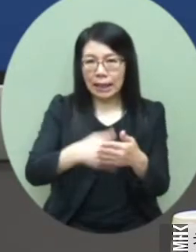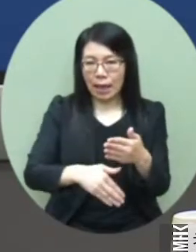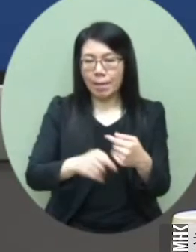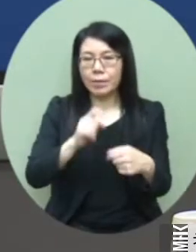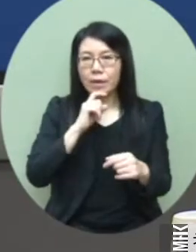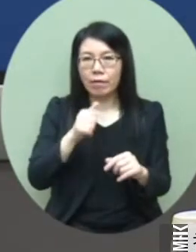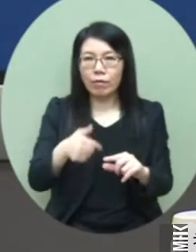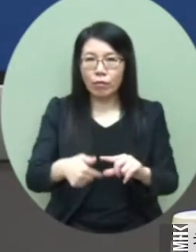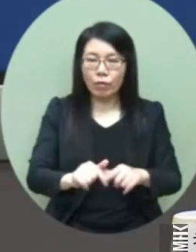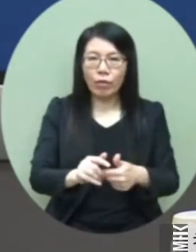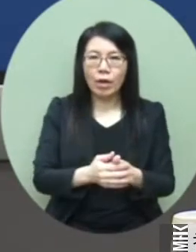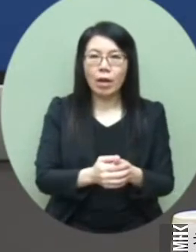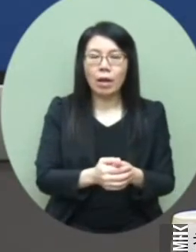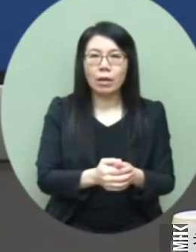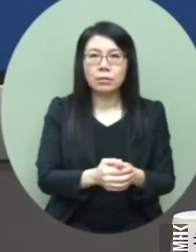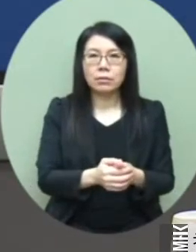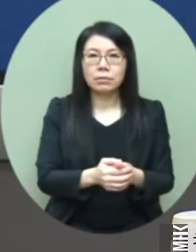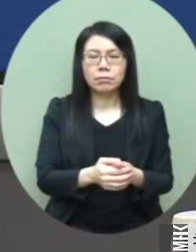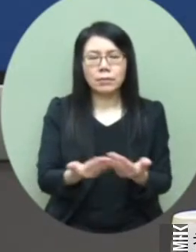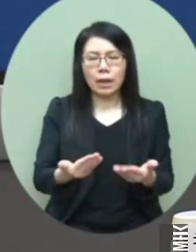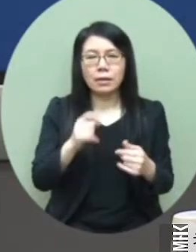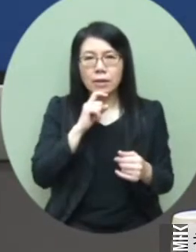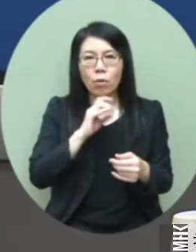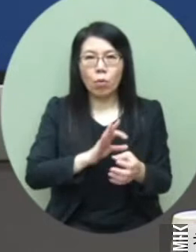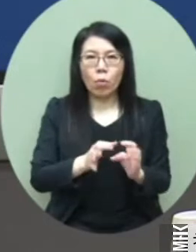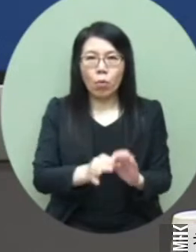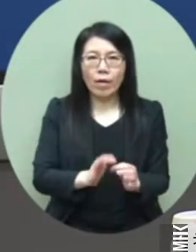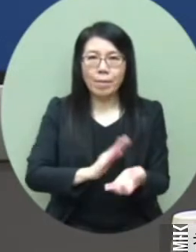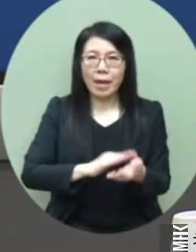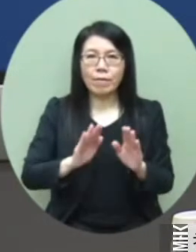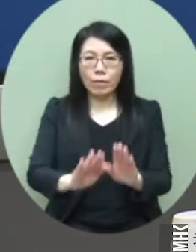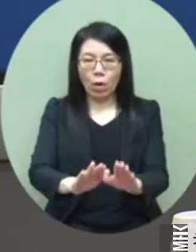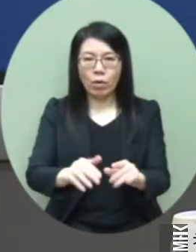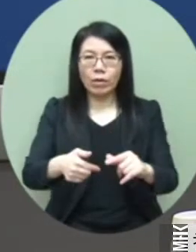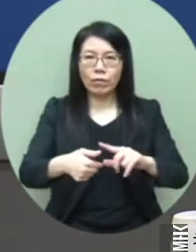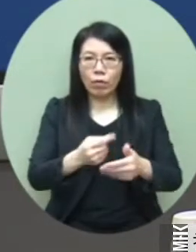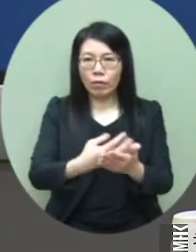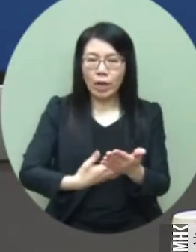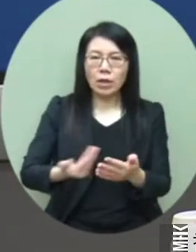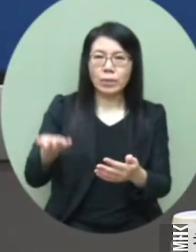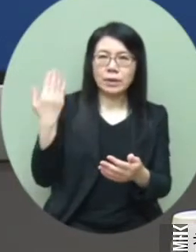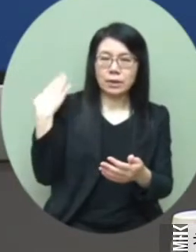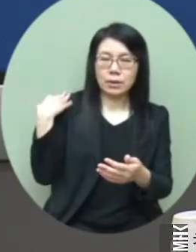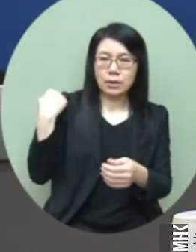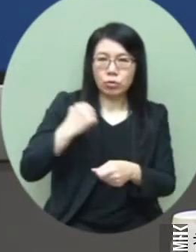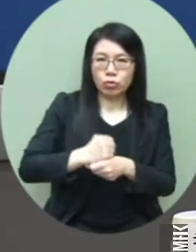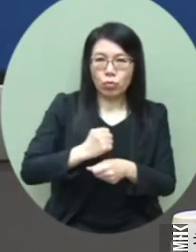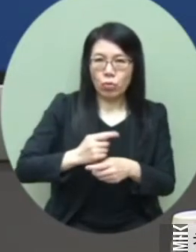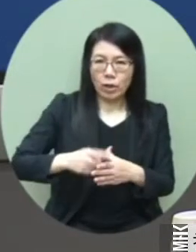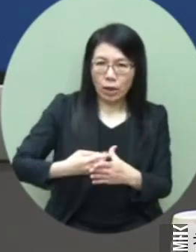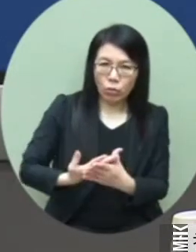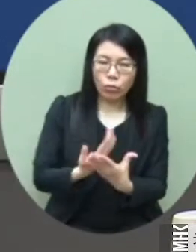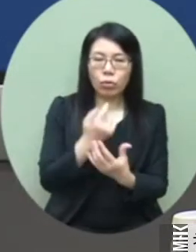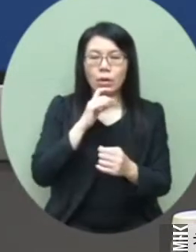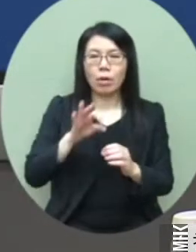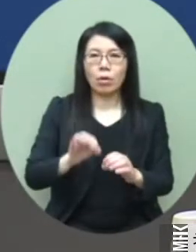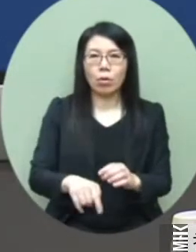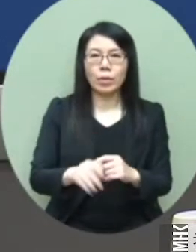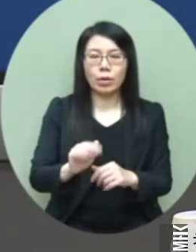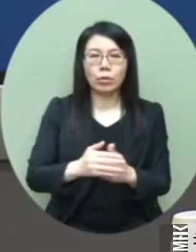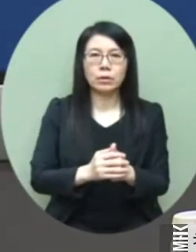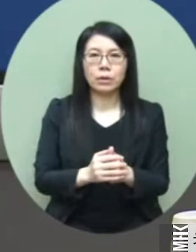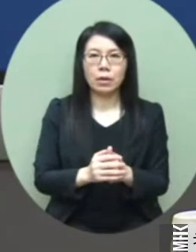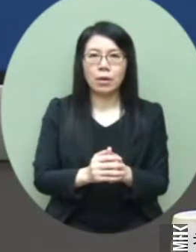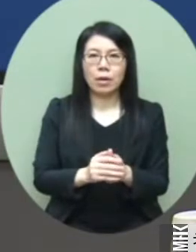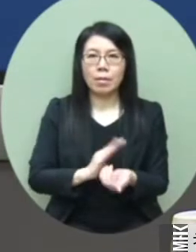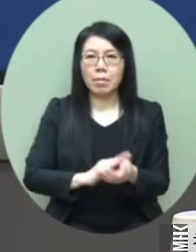precautionary measures and the capacity building that we have done over the past 3 months, which enable us to manage